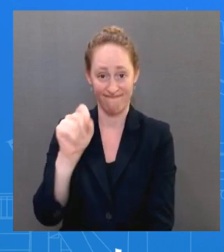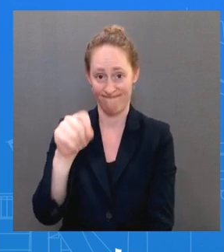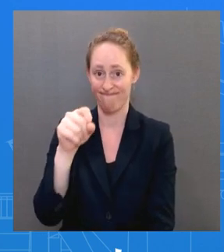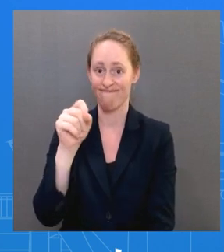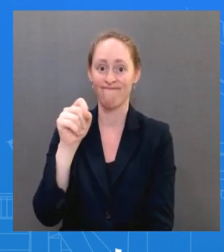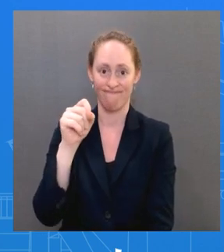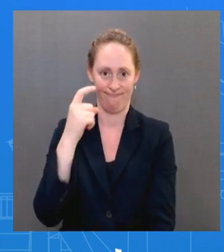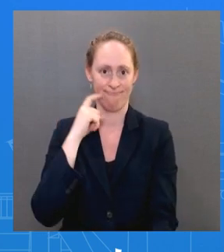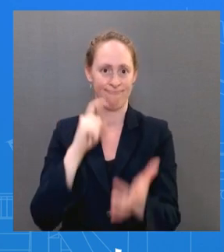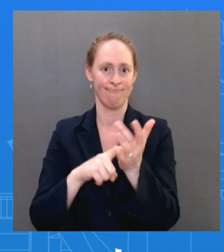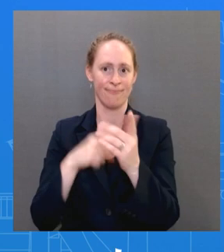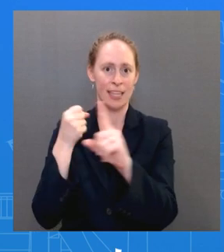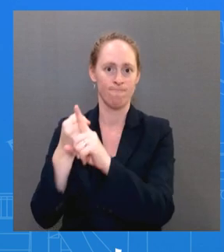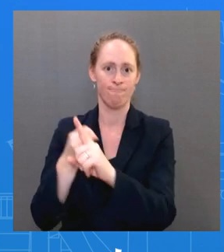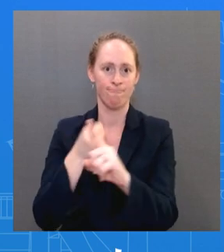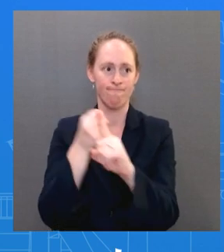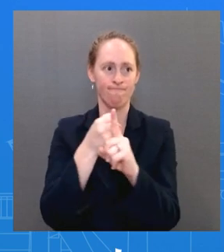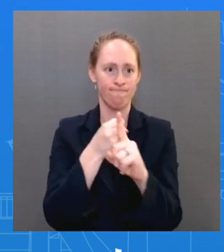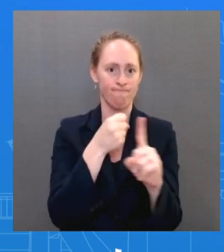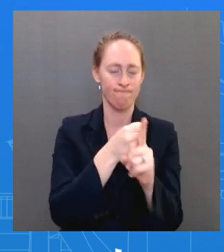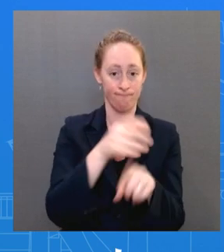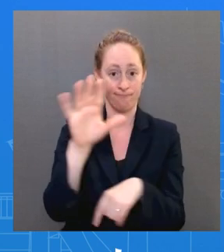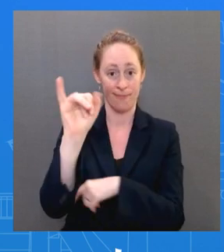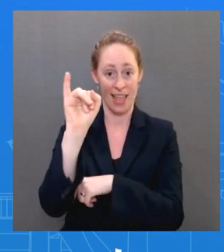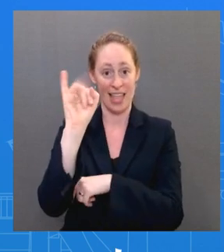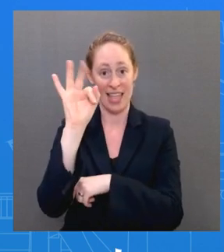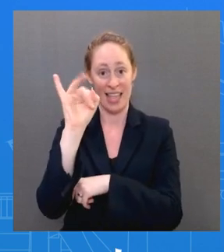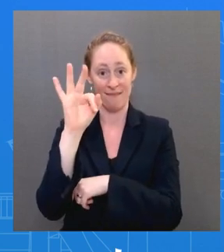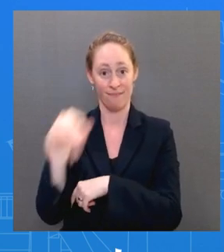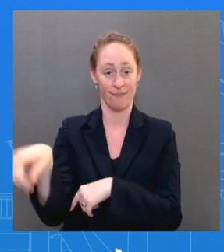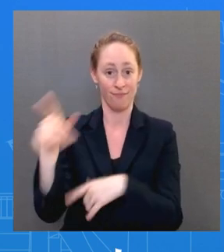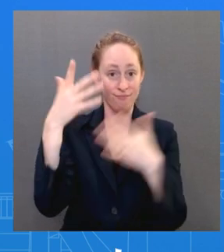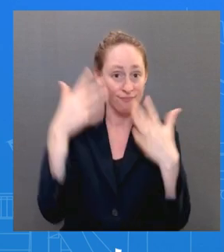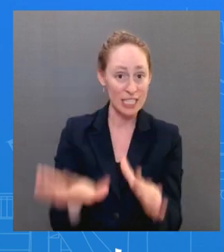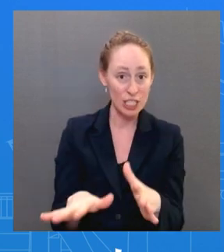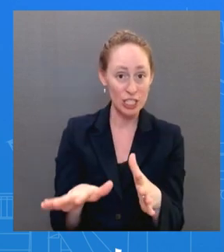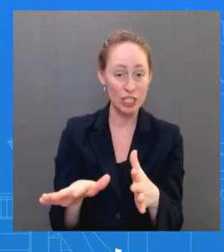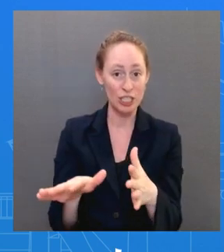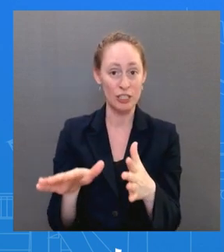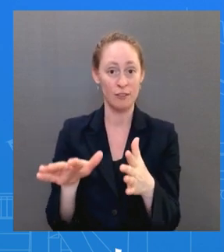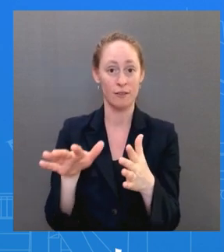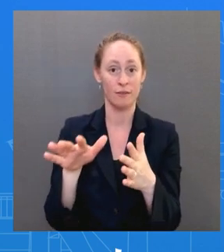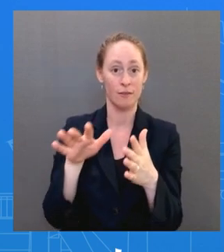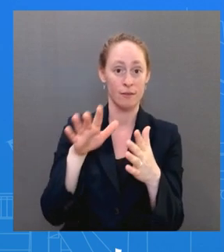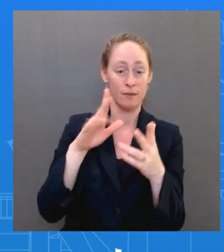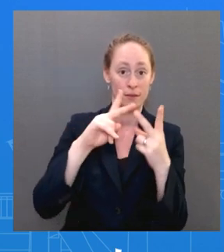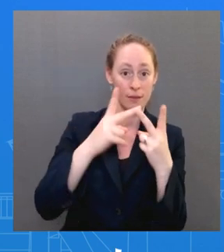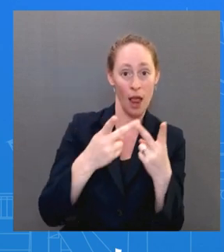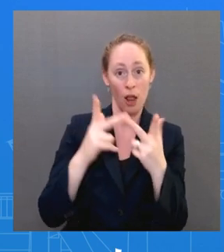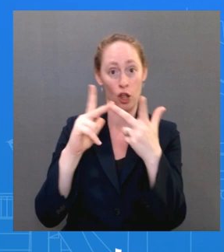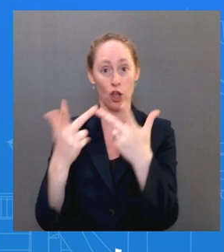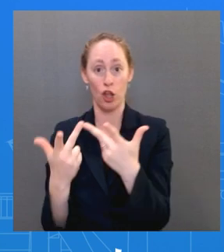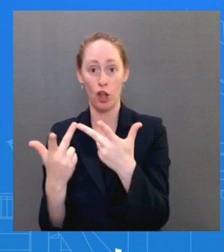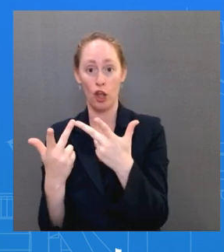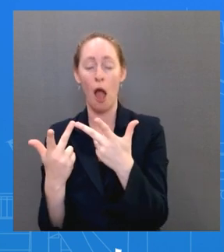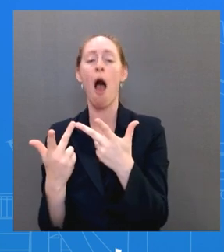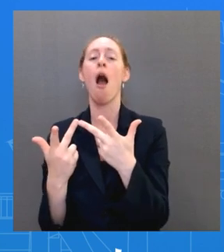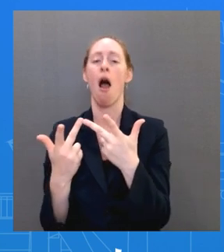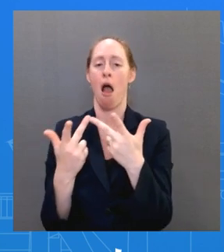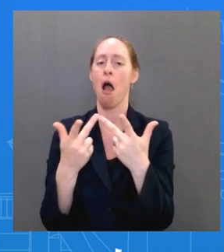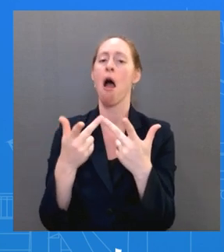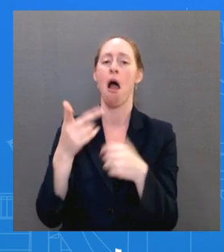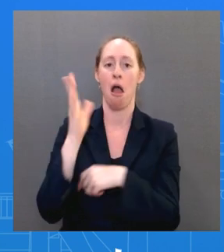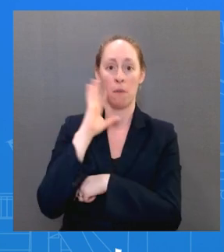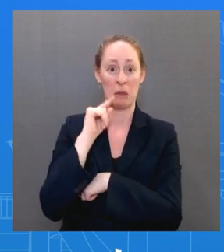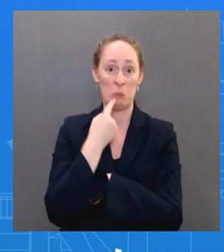have far less serious illness. This virus is gonna be with us forever. It's really, really important that people build up their